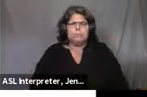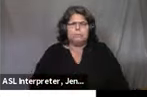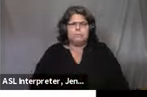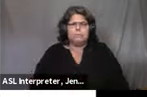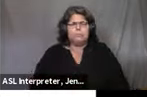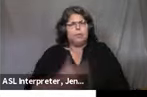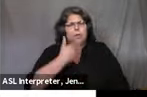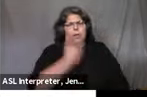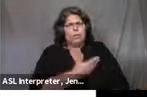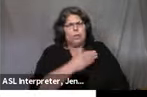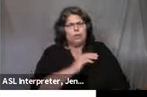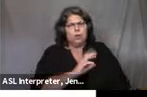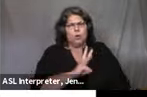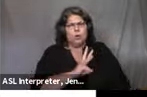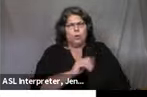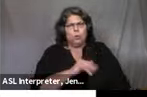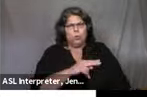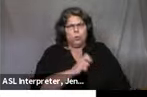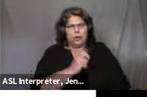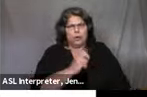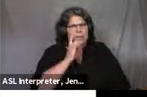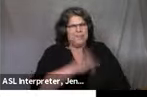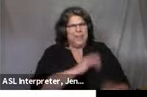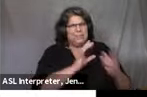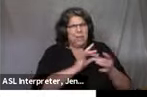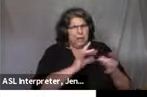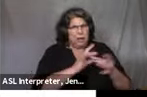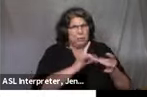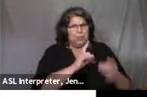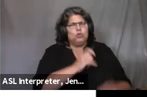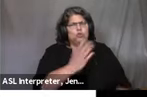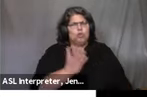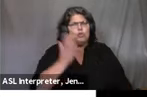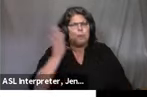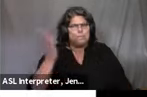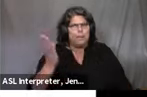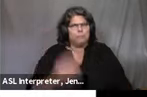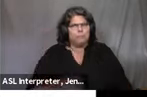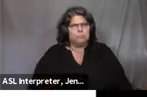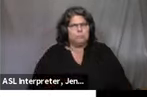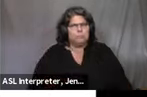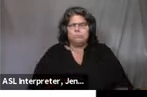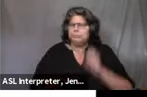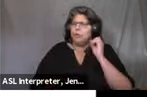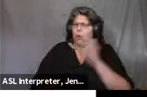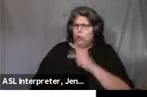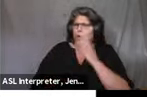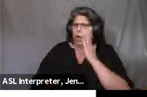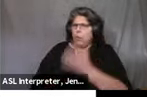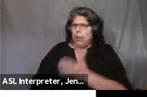Thank you, Wayne. I believe that's a comment that you should submit in writing. Okay, I will.